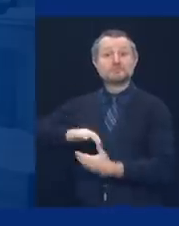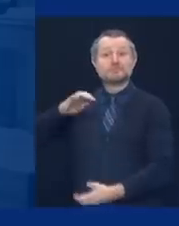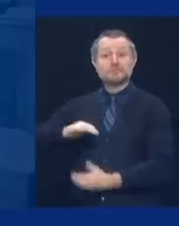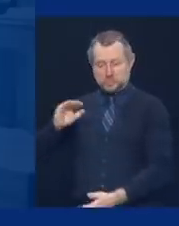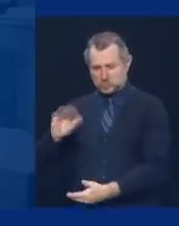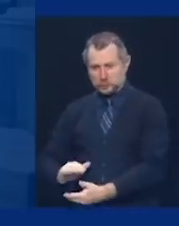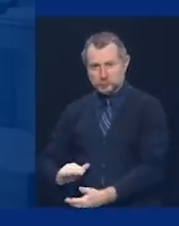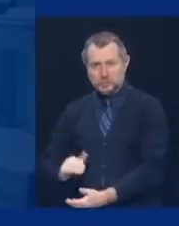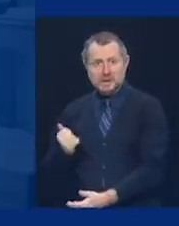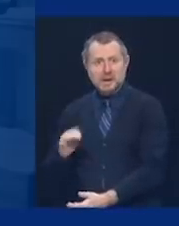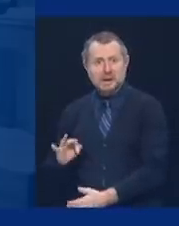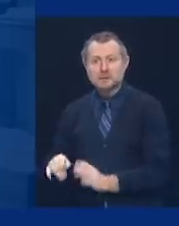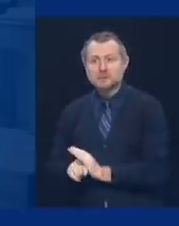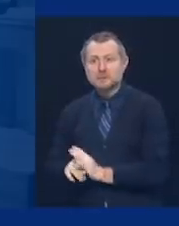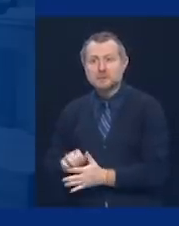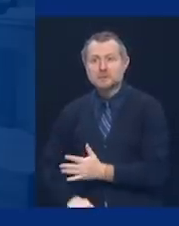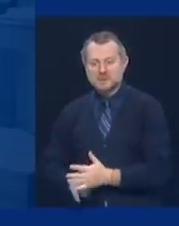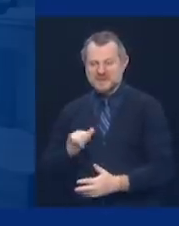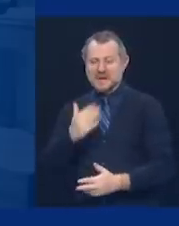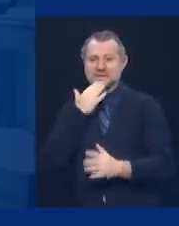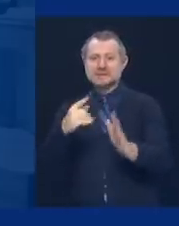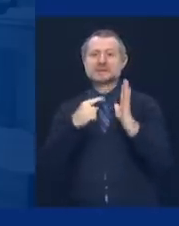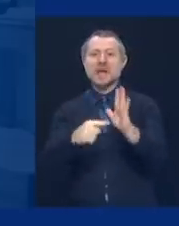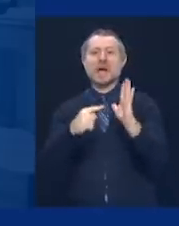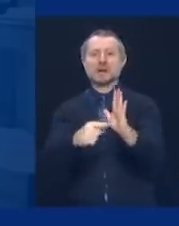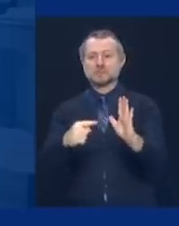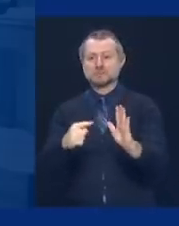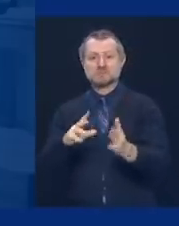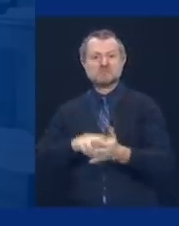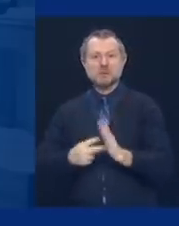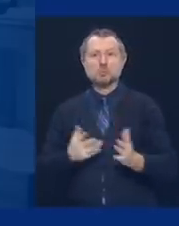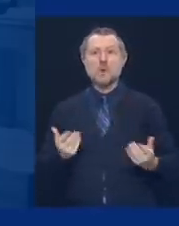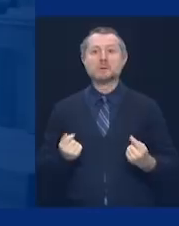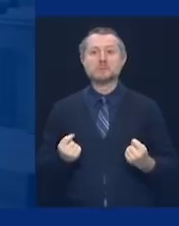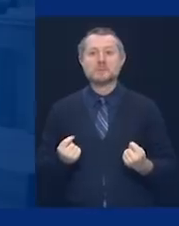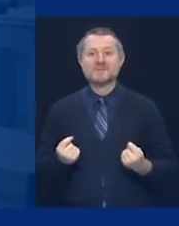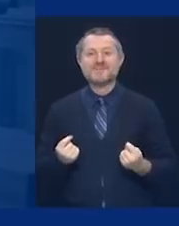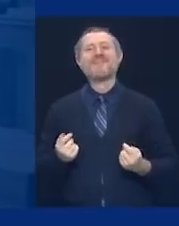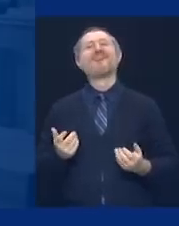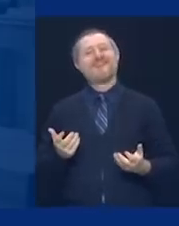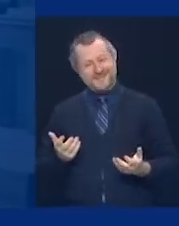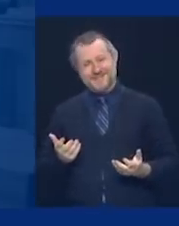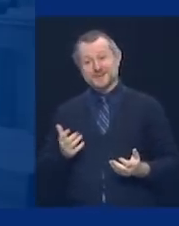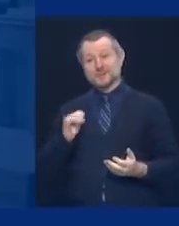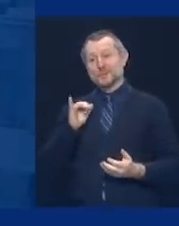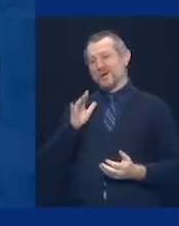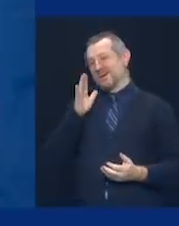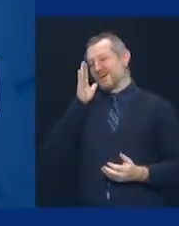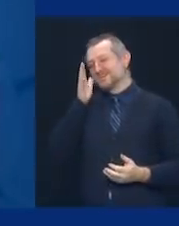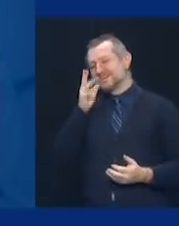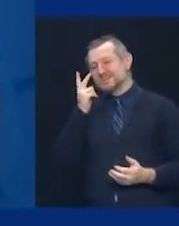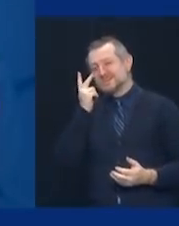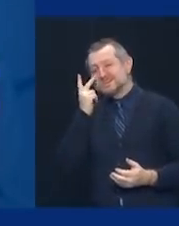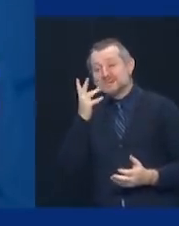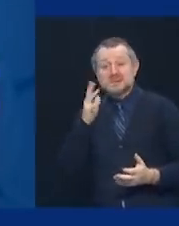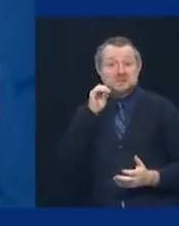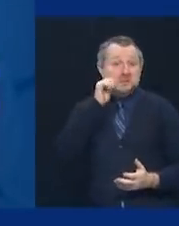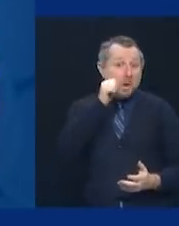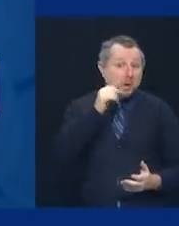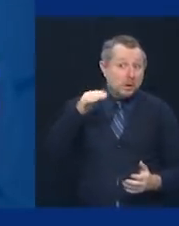Those are good signs. What does it mean? We'll find out if it continues tomorrow, but it's good